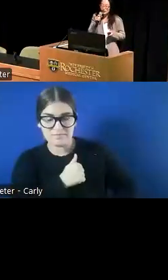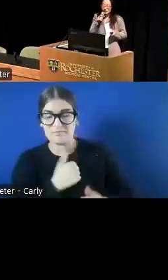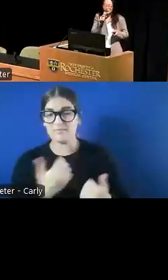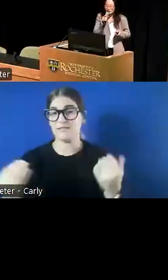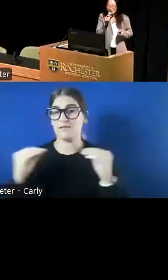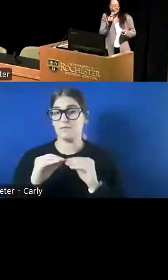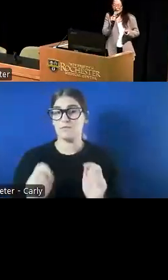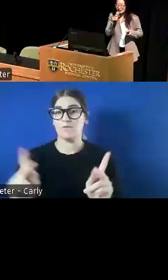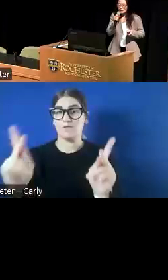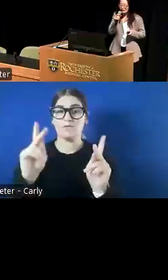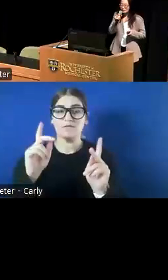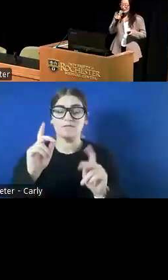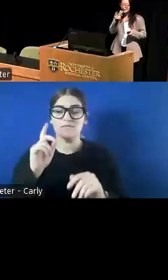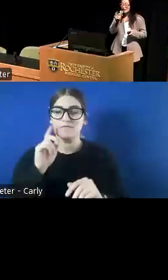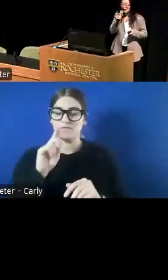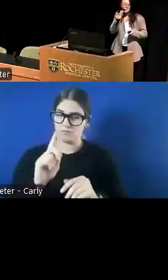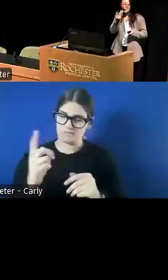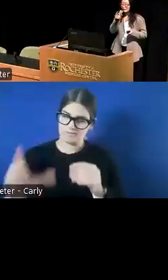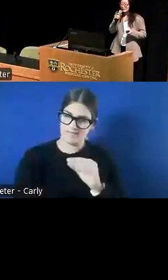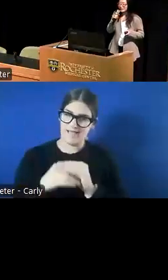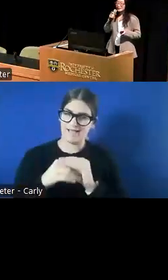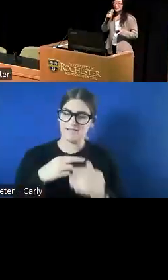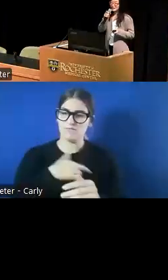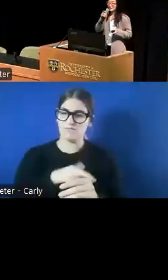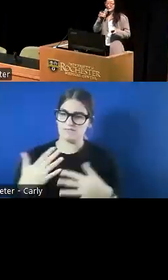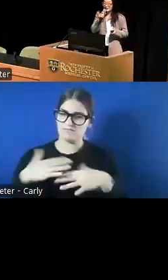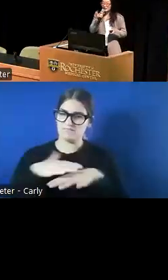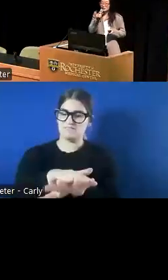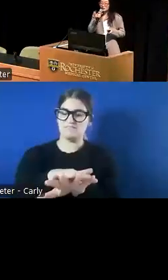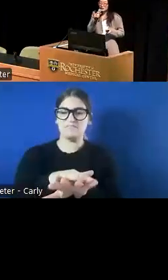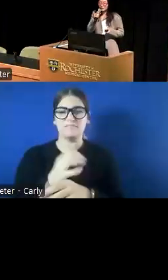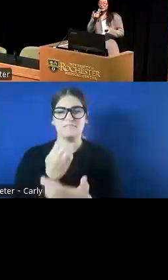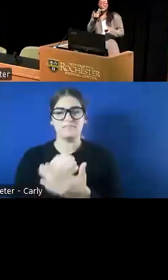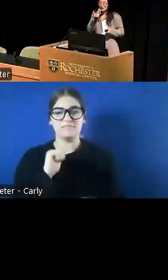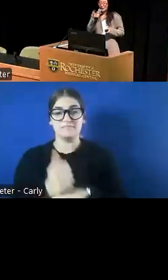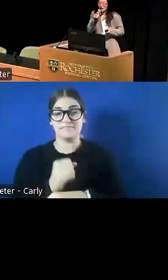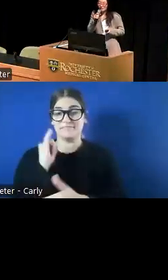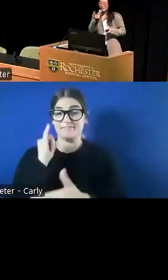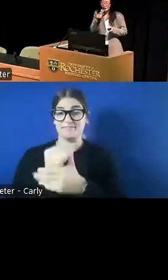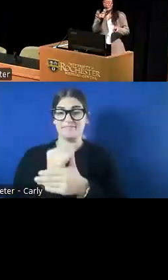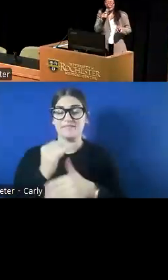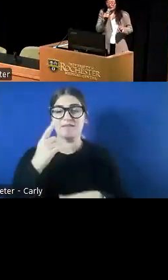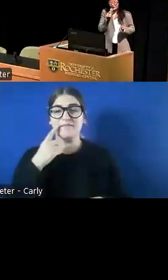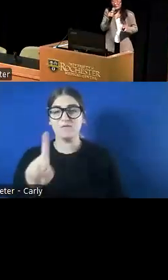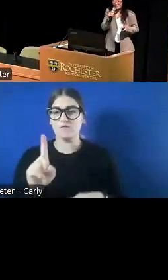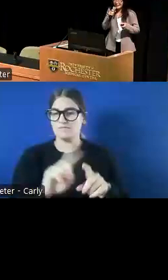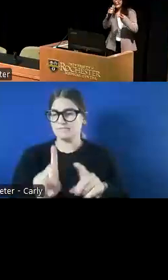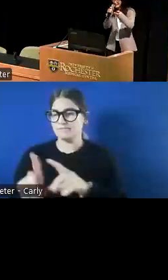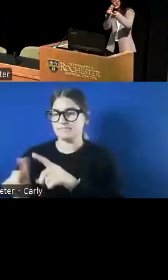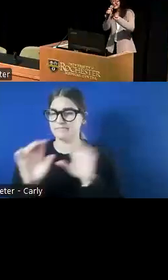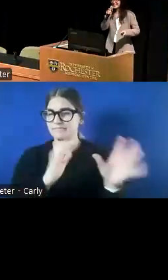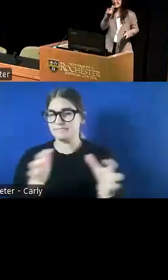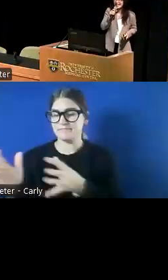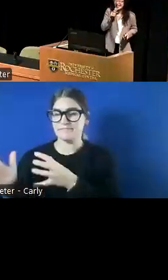to religiously integrate evidence-based interventions for different populations, like